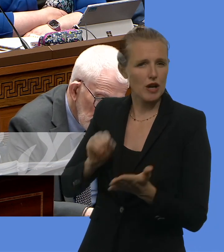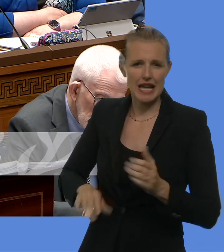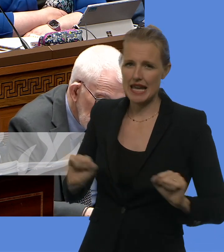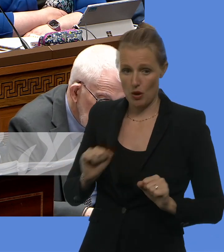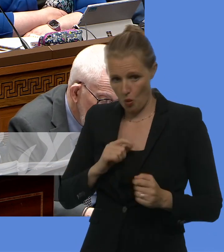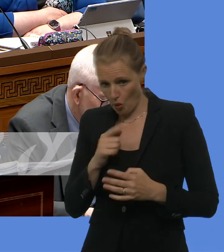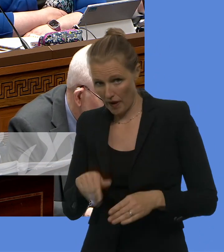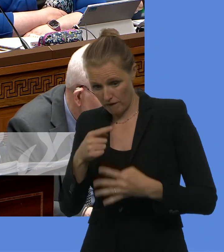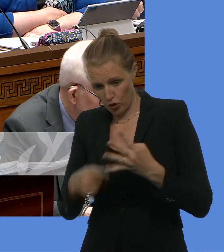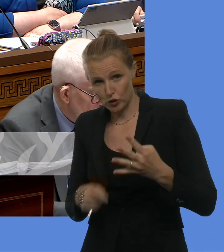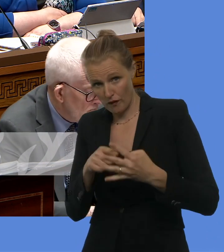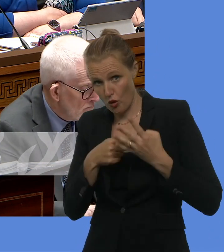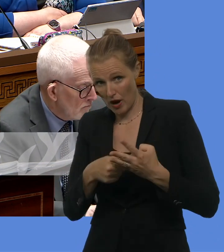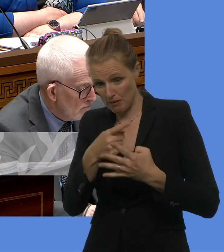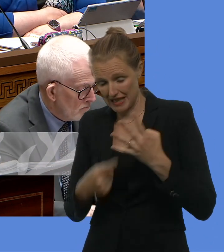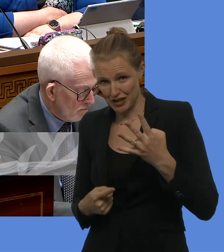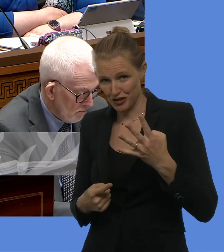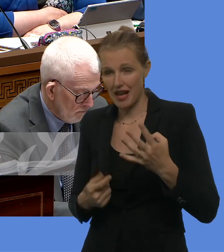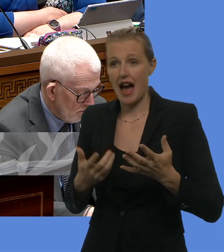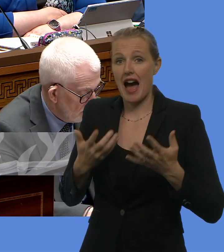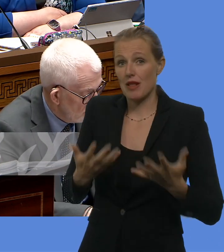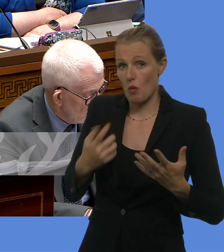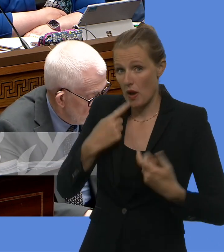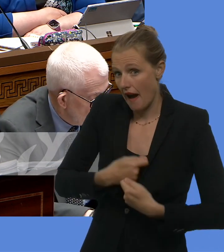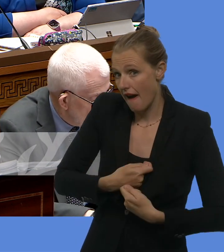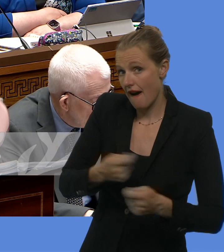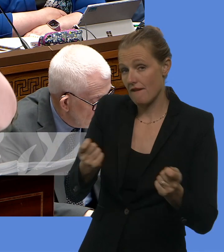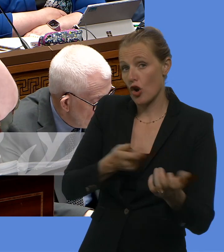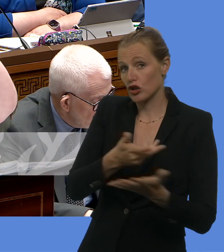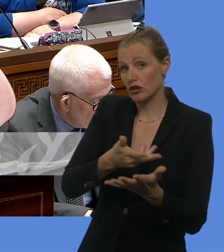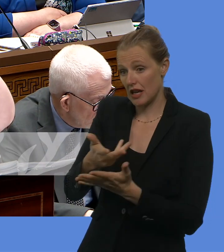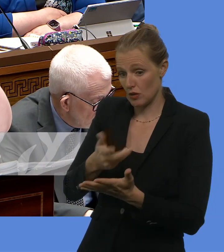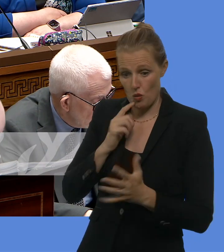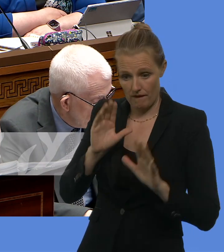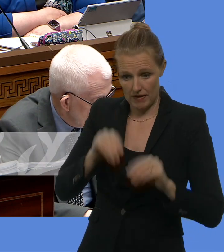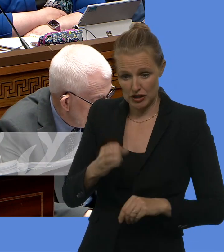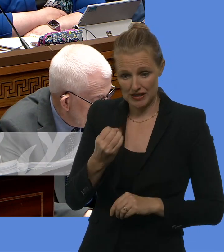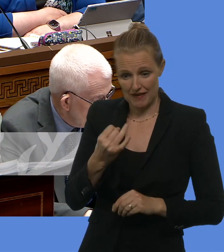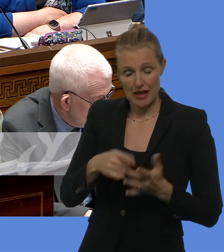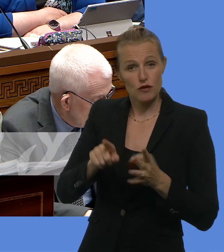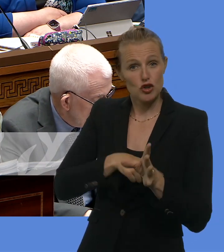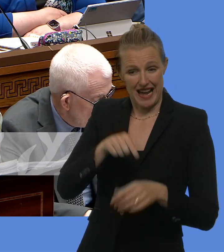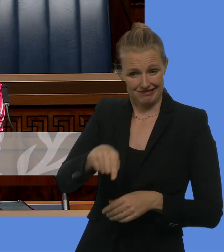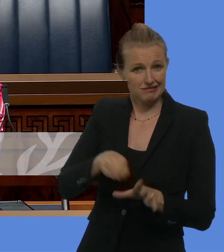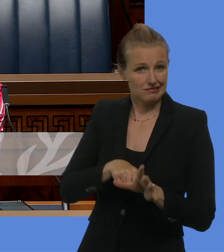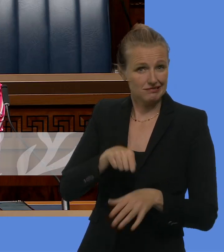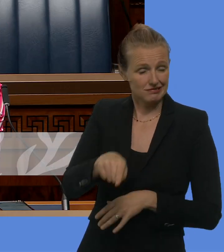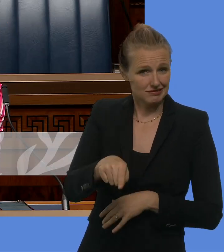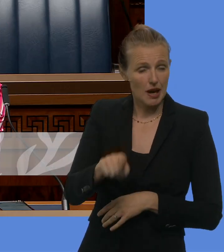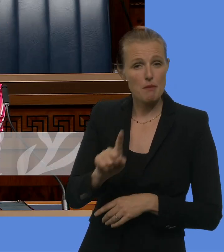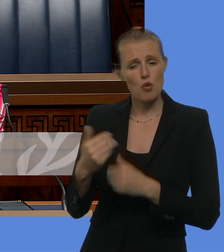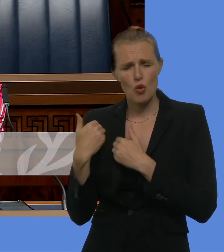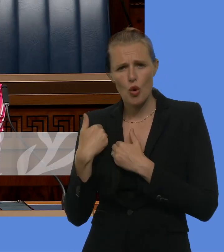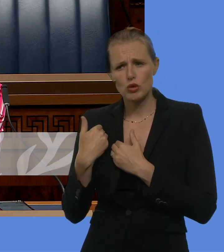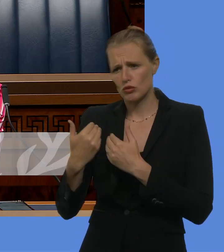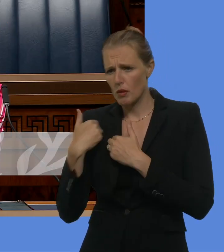targeted consultation until the 17th of July 2024. However, the roles and responsibilities